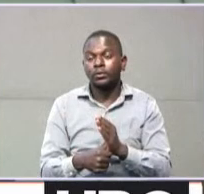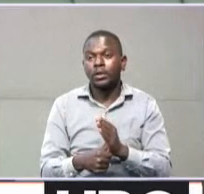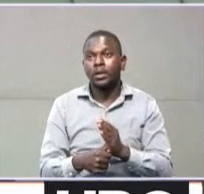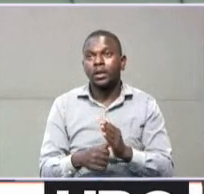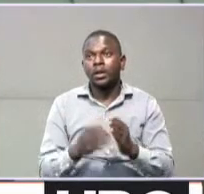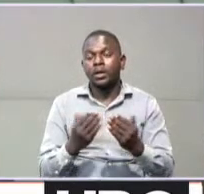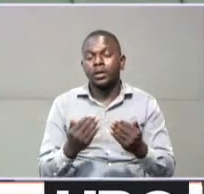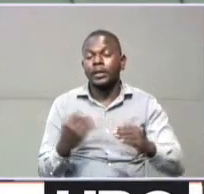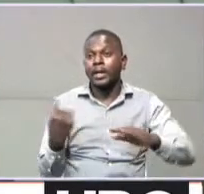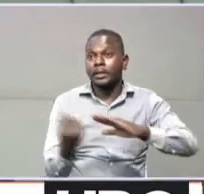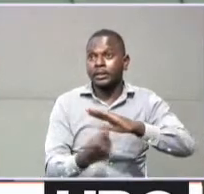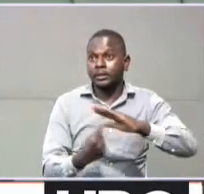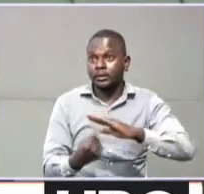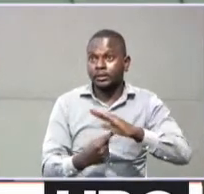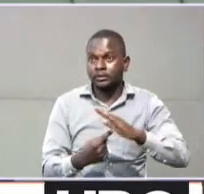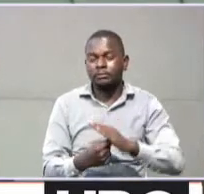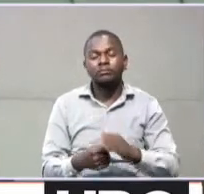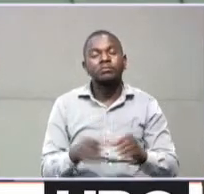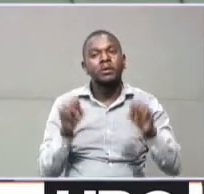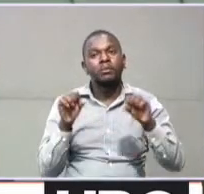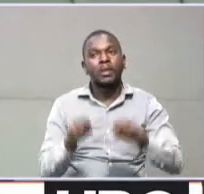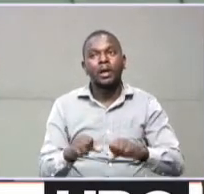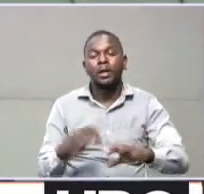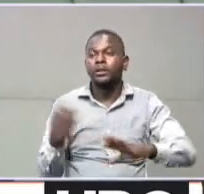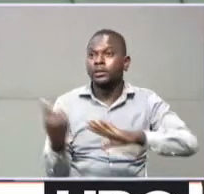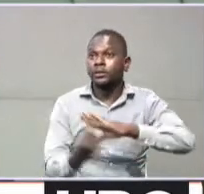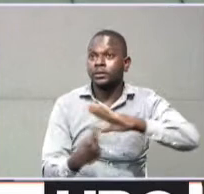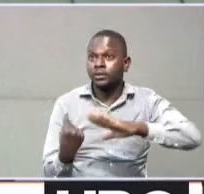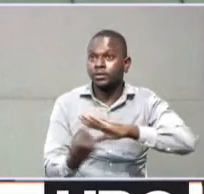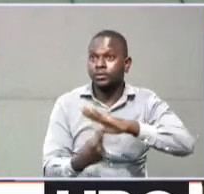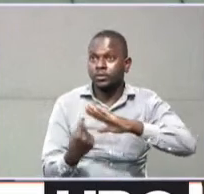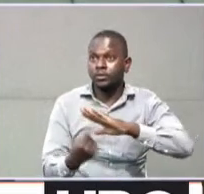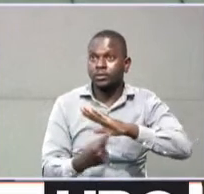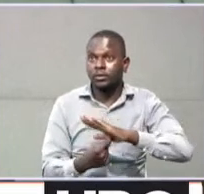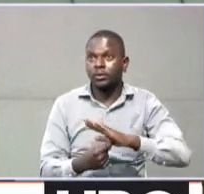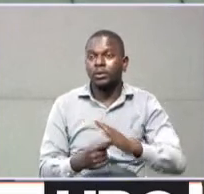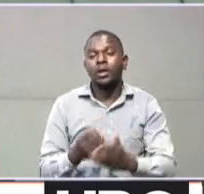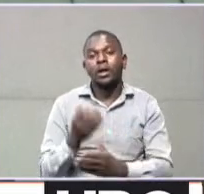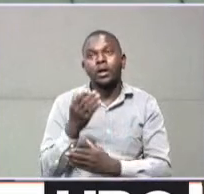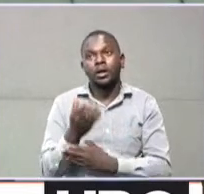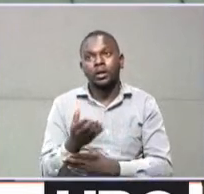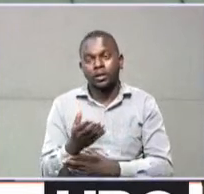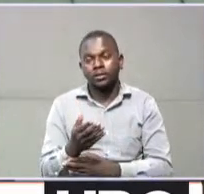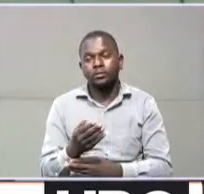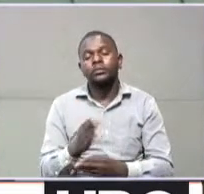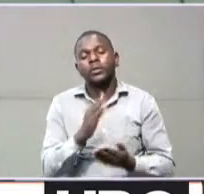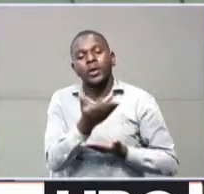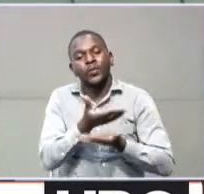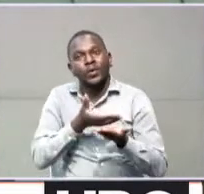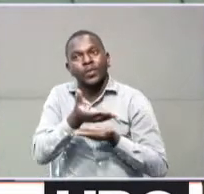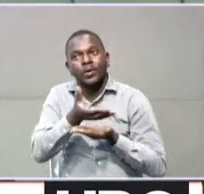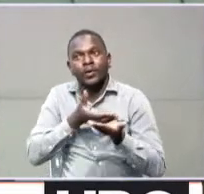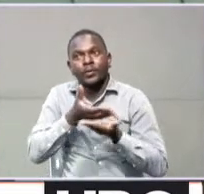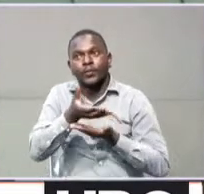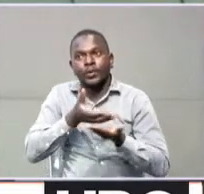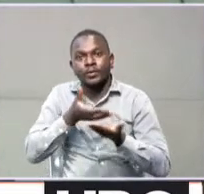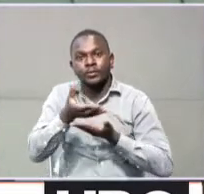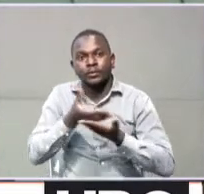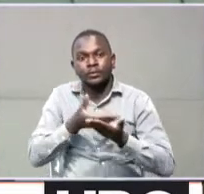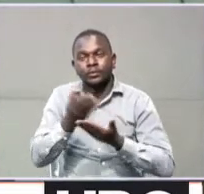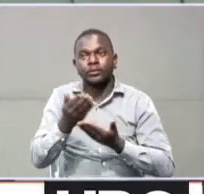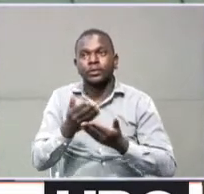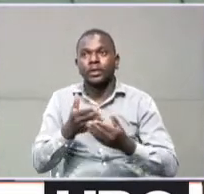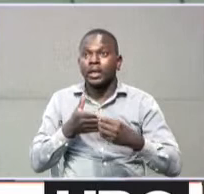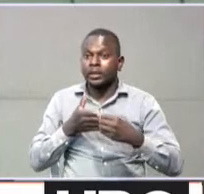we are in a state in an awkward state and we have had a discussion with the